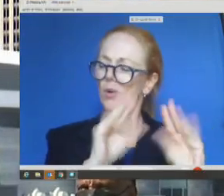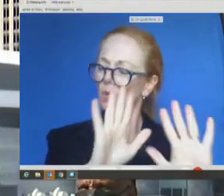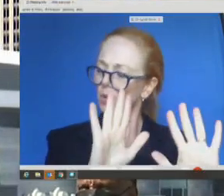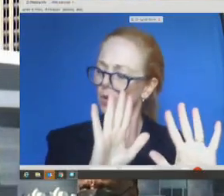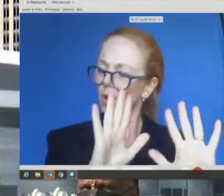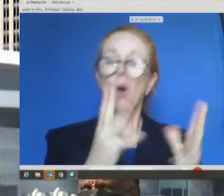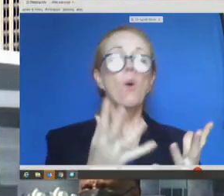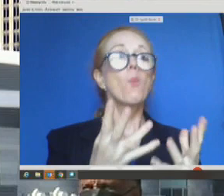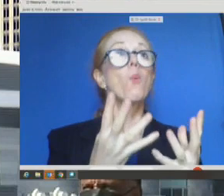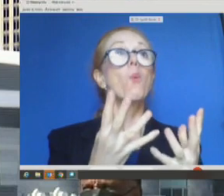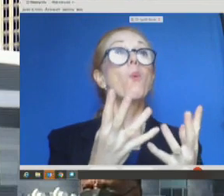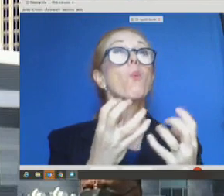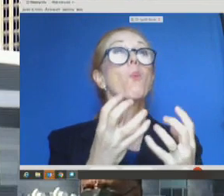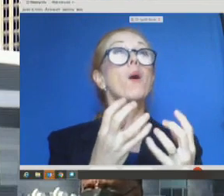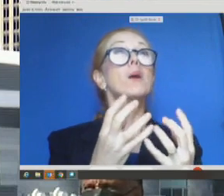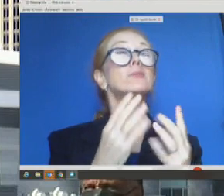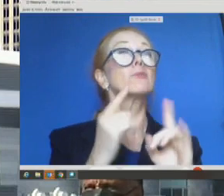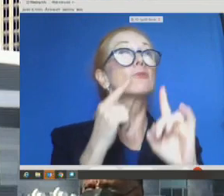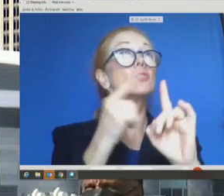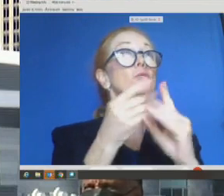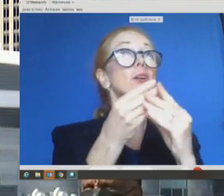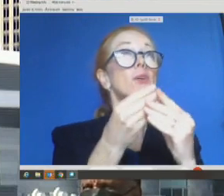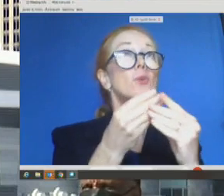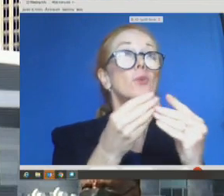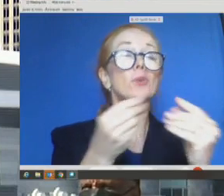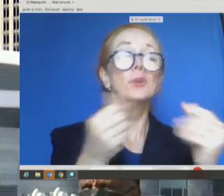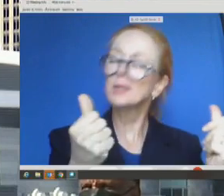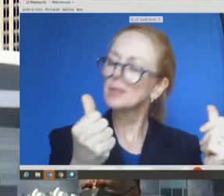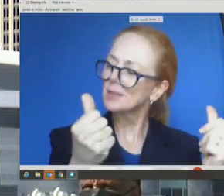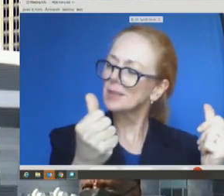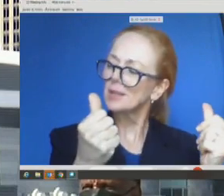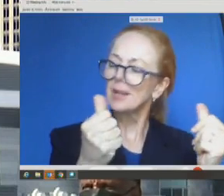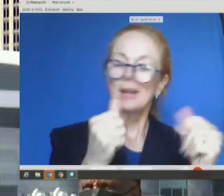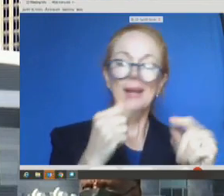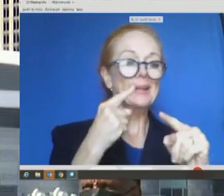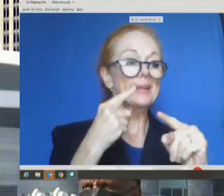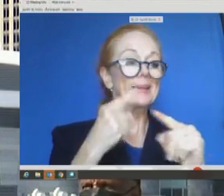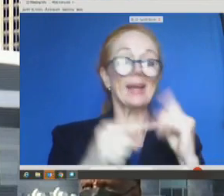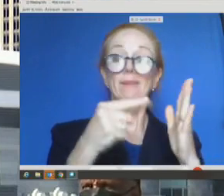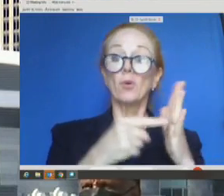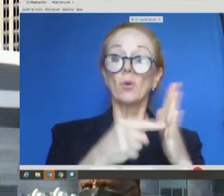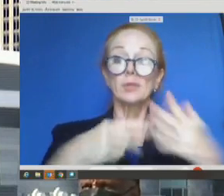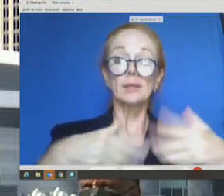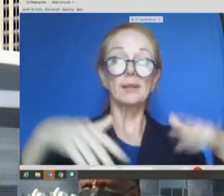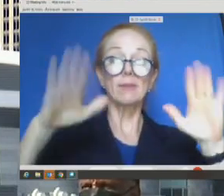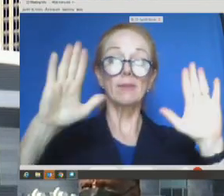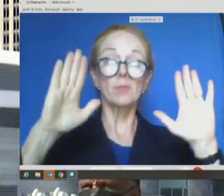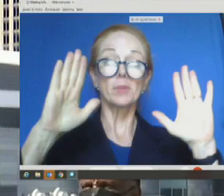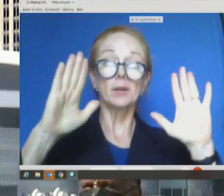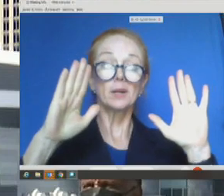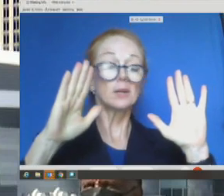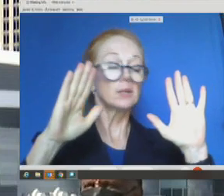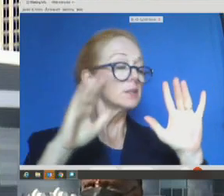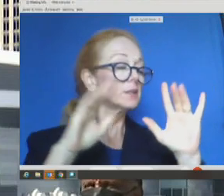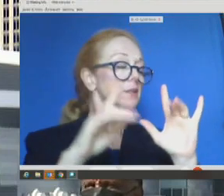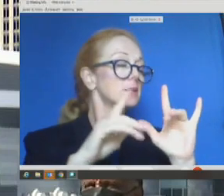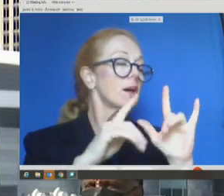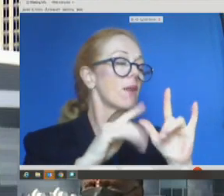reconciliation, because we cannot afford to give up on the work that it takes to make our community a better